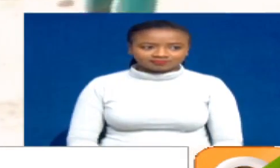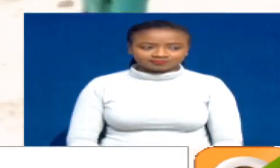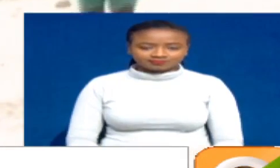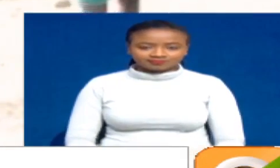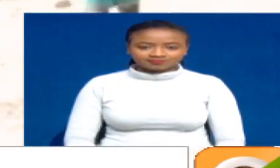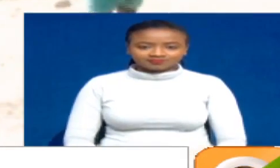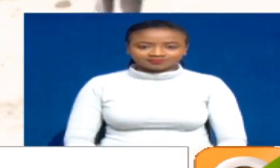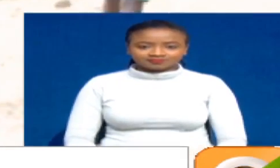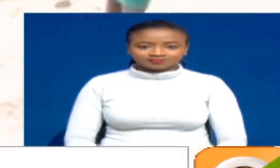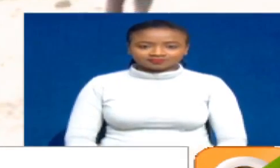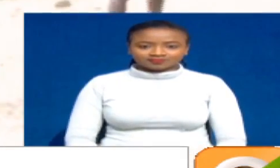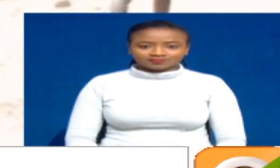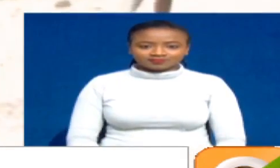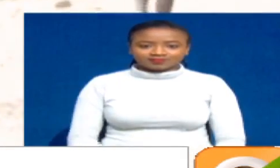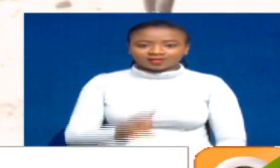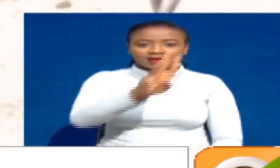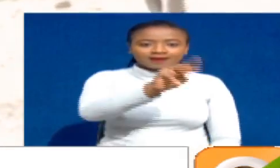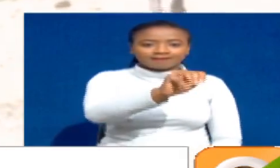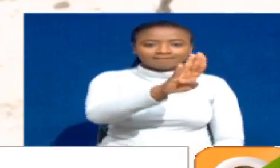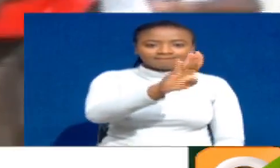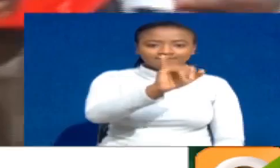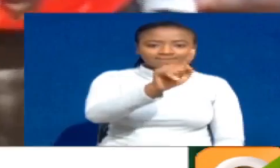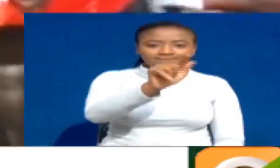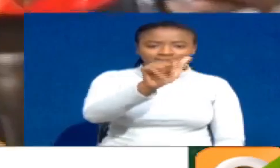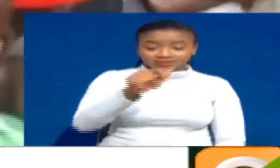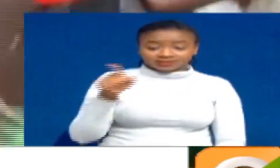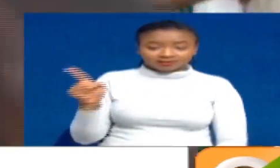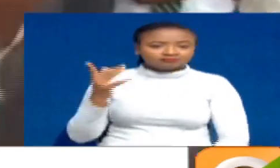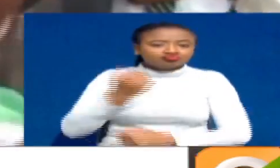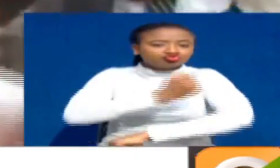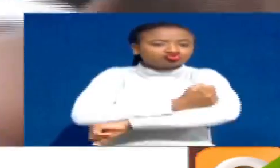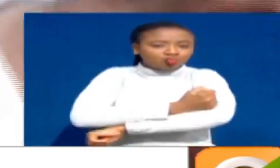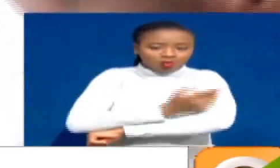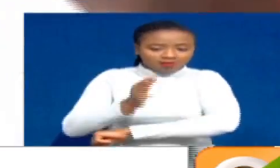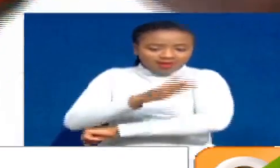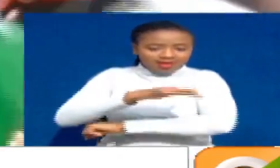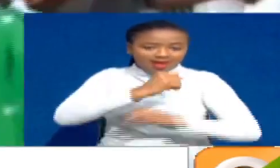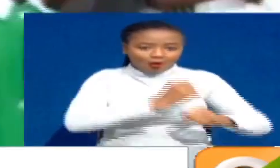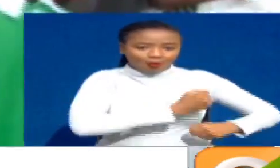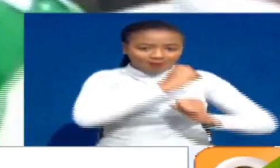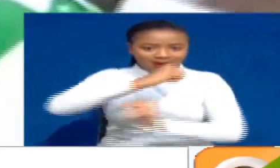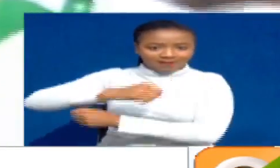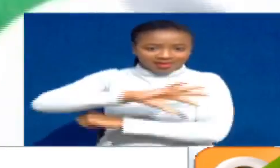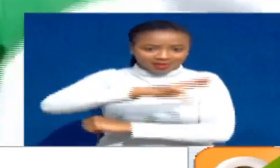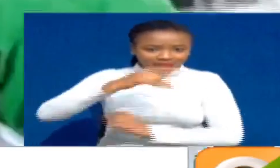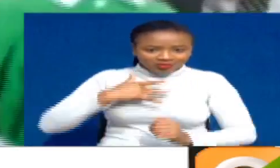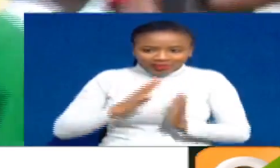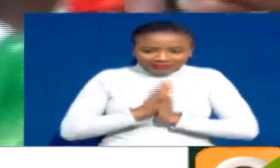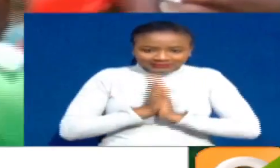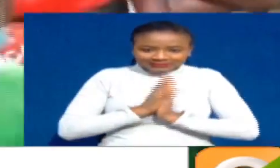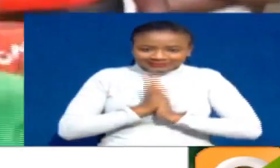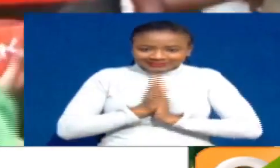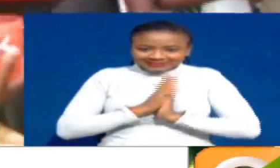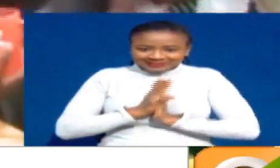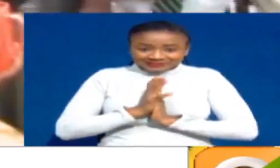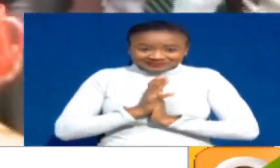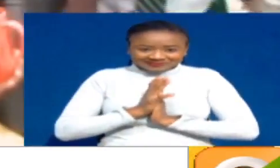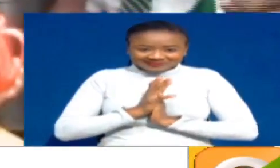At Nyamanga Primary School in Mbita, Homa Bay County, pupils are enthusiastic about the 10 a.m. morning